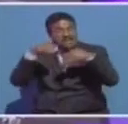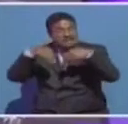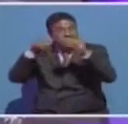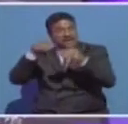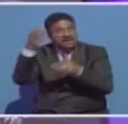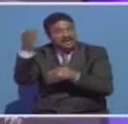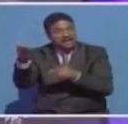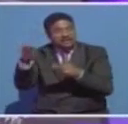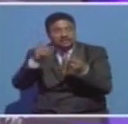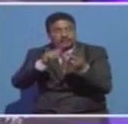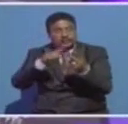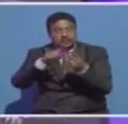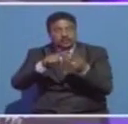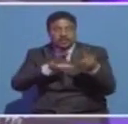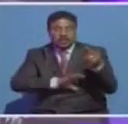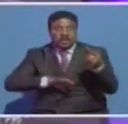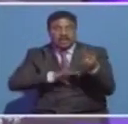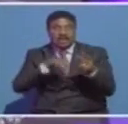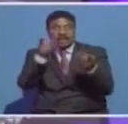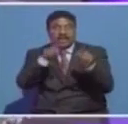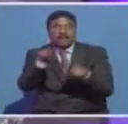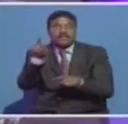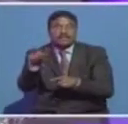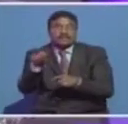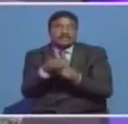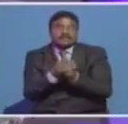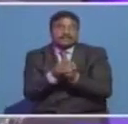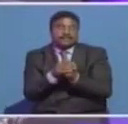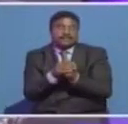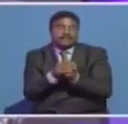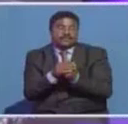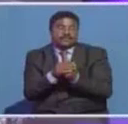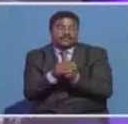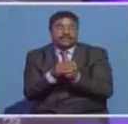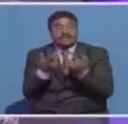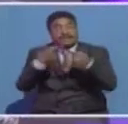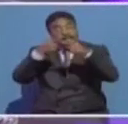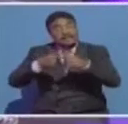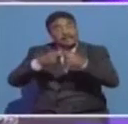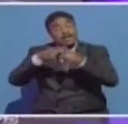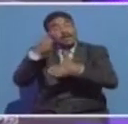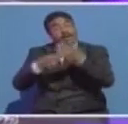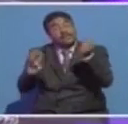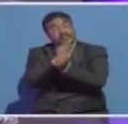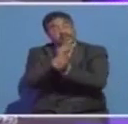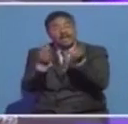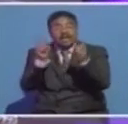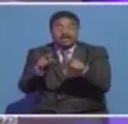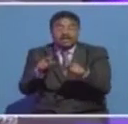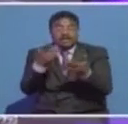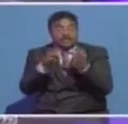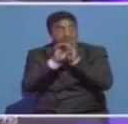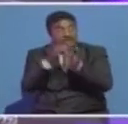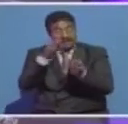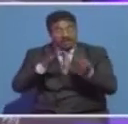and the cholera. How we do it is, depending on the nature of the disaster. If it's cholera, clearly it's health